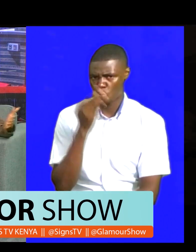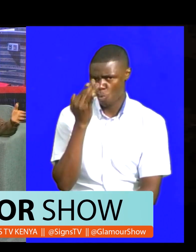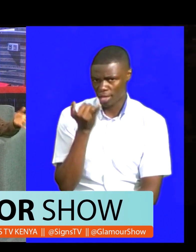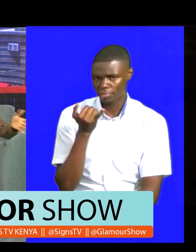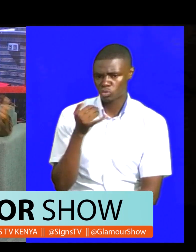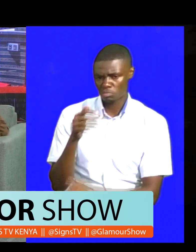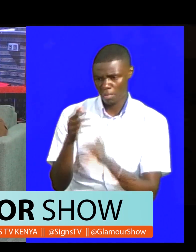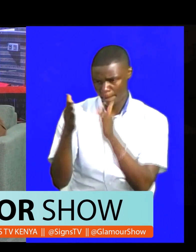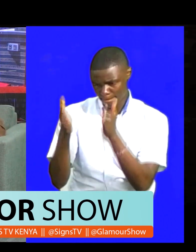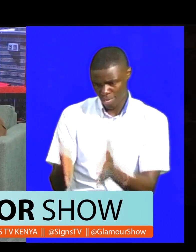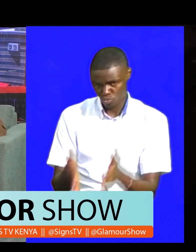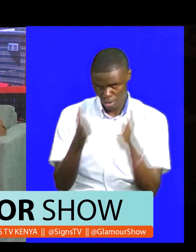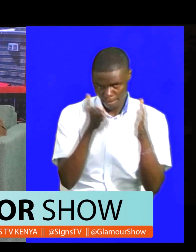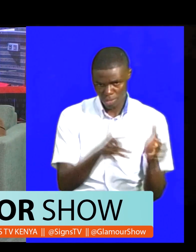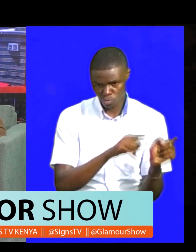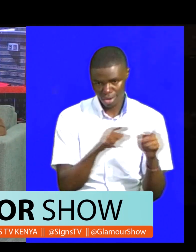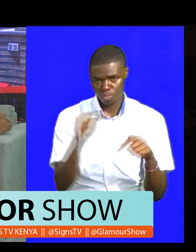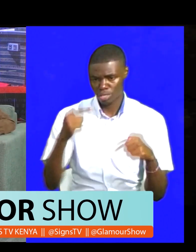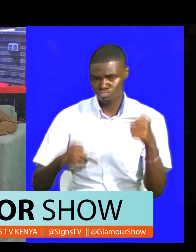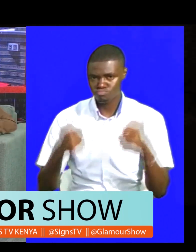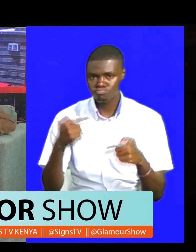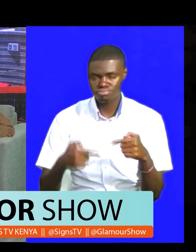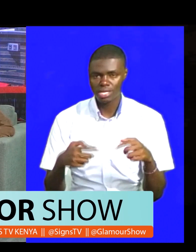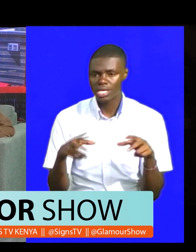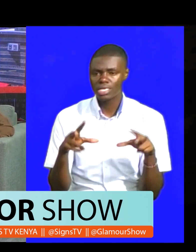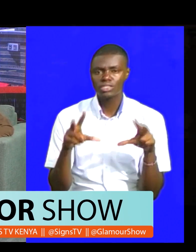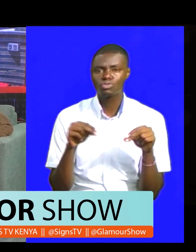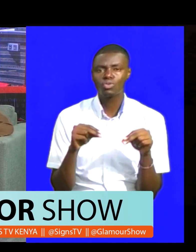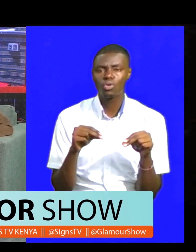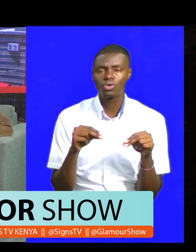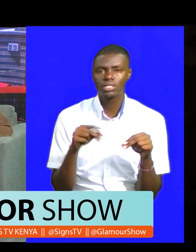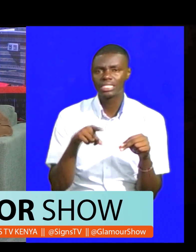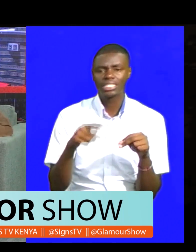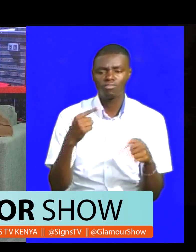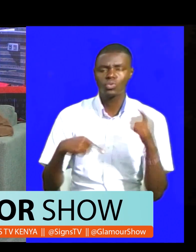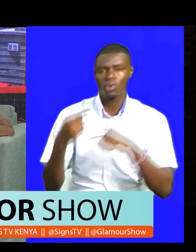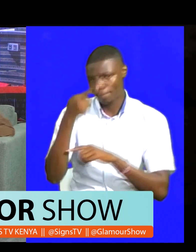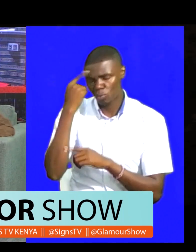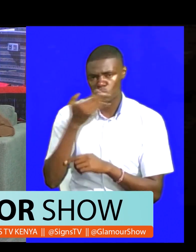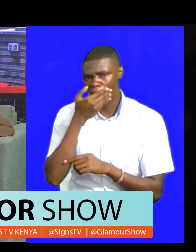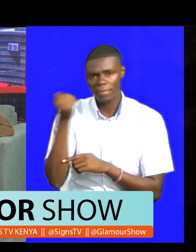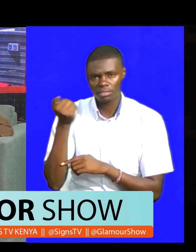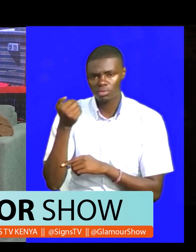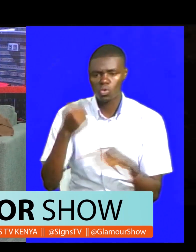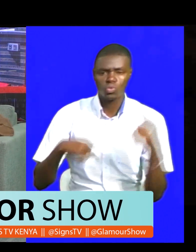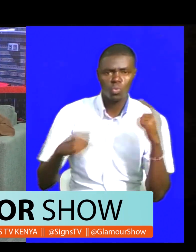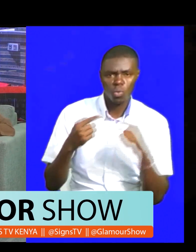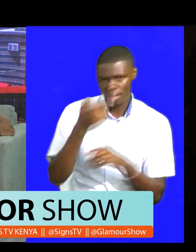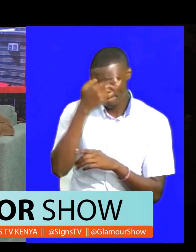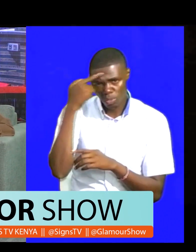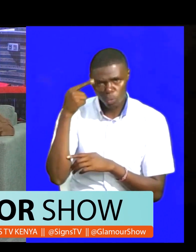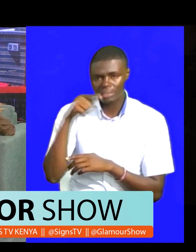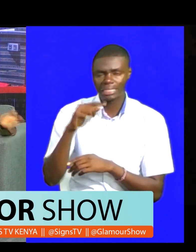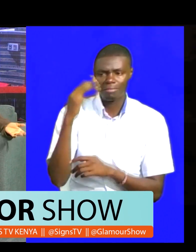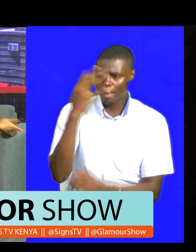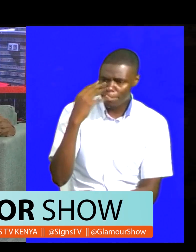and every person who is coming to contest there, it's not that you won because you are the best. It's not that you won because you are